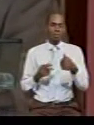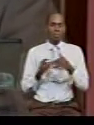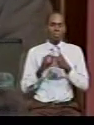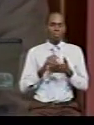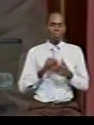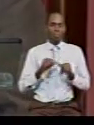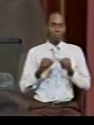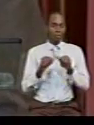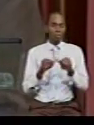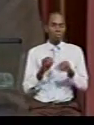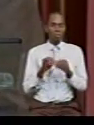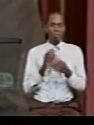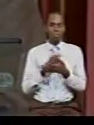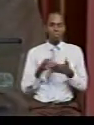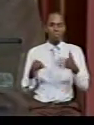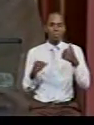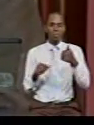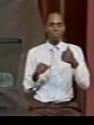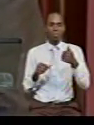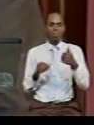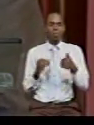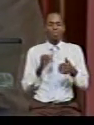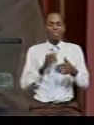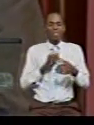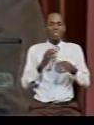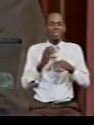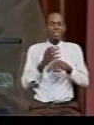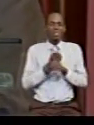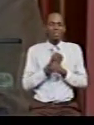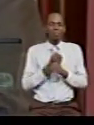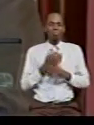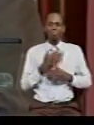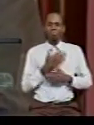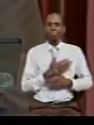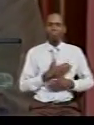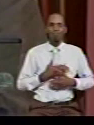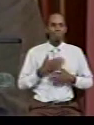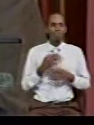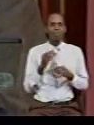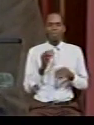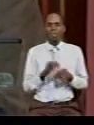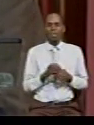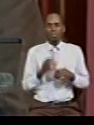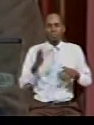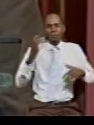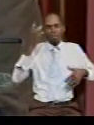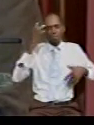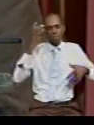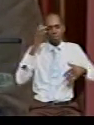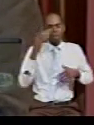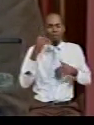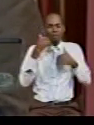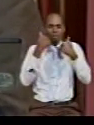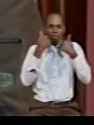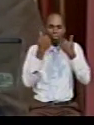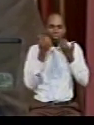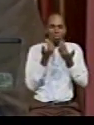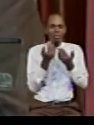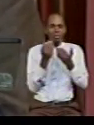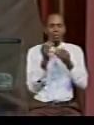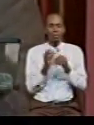I take pleasure in infirmities, in reproaches, in